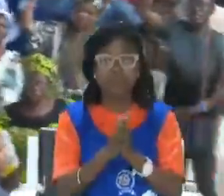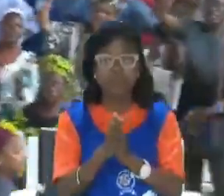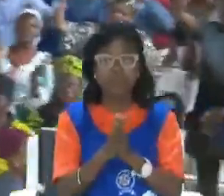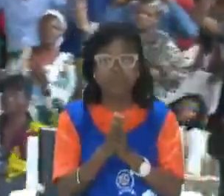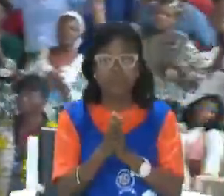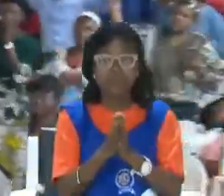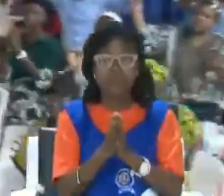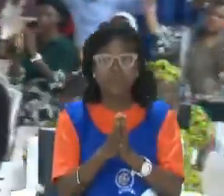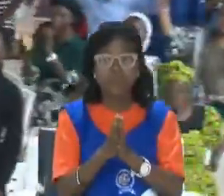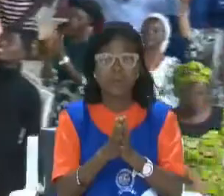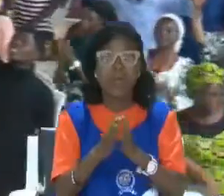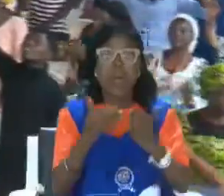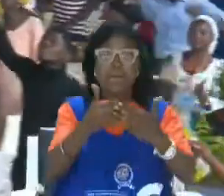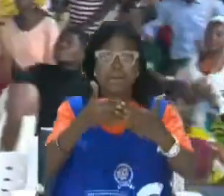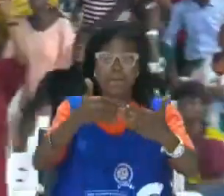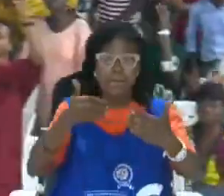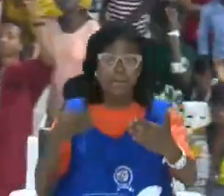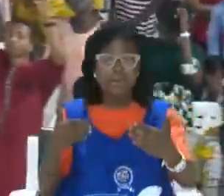And